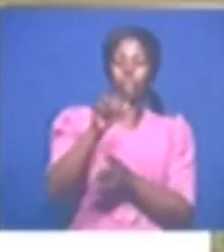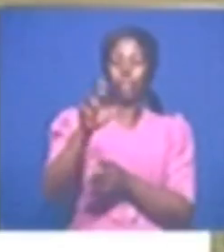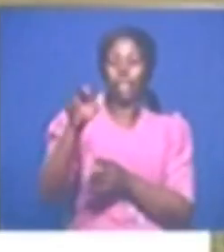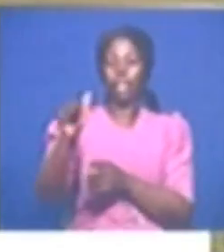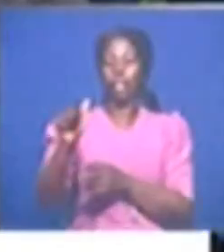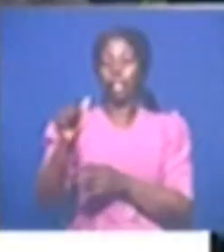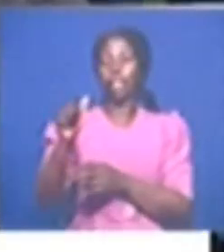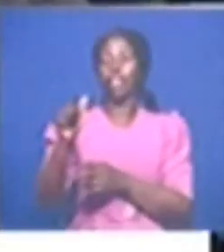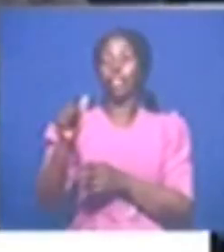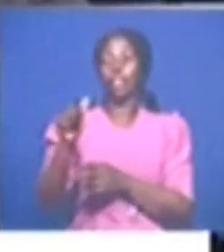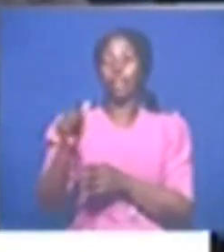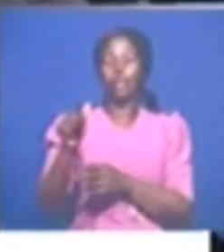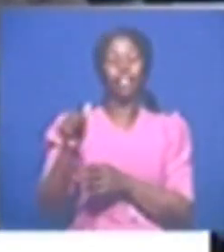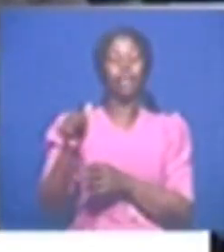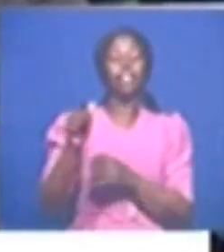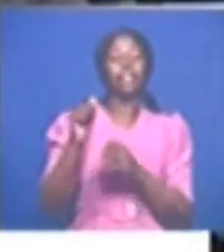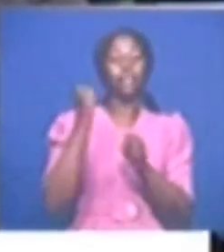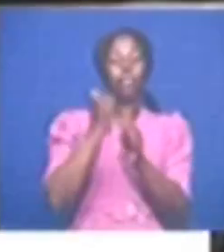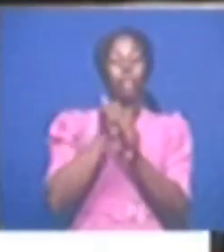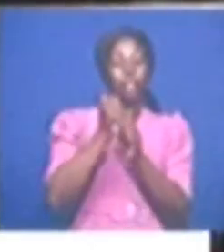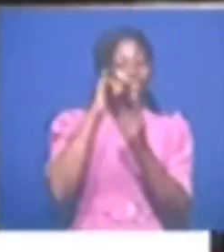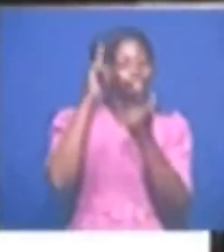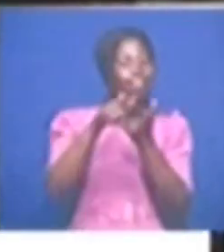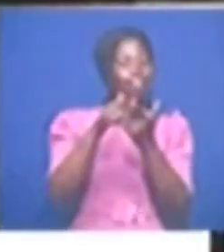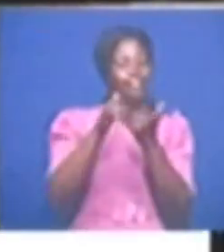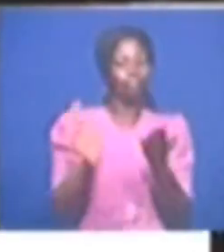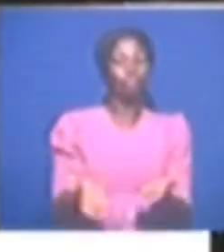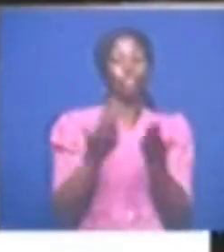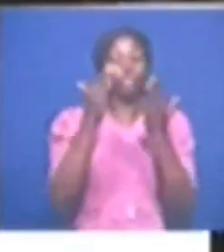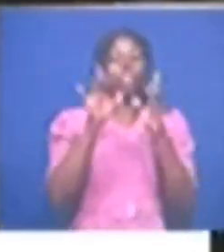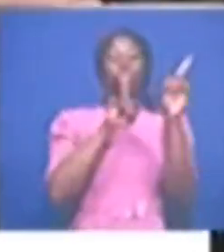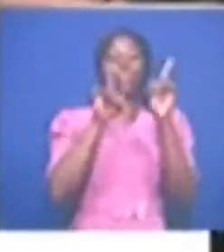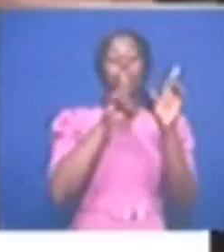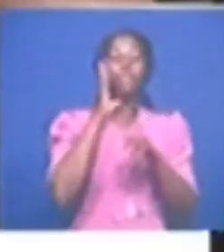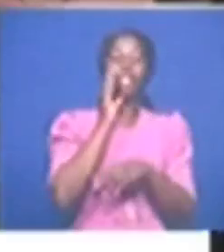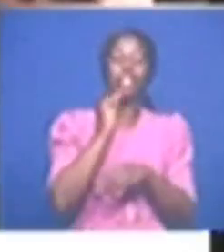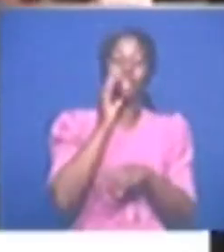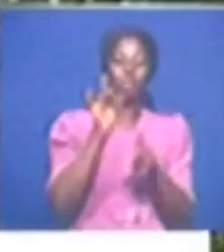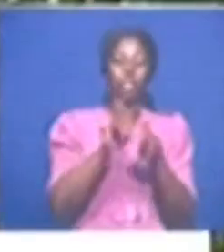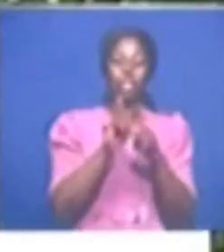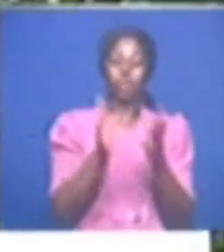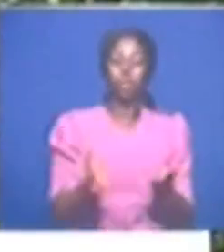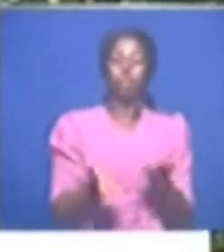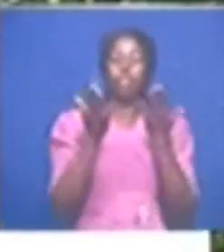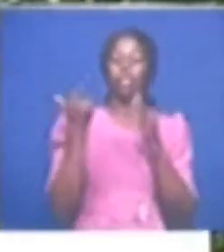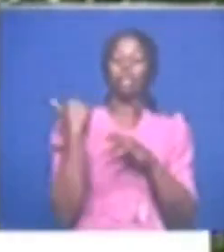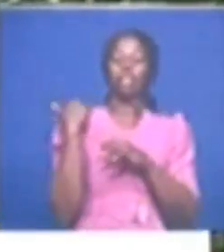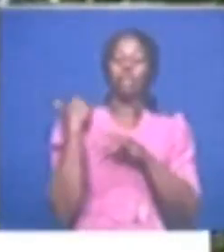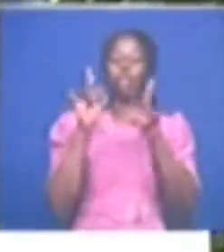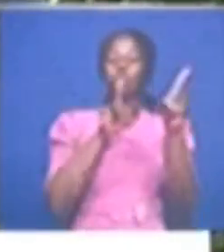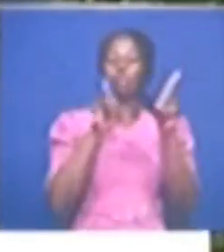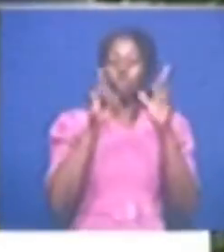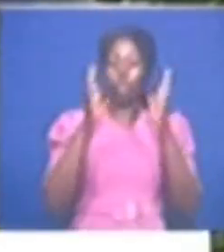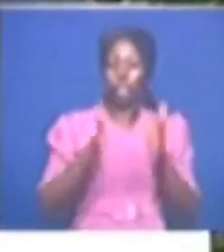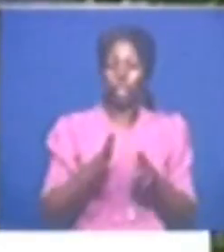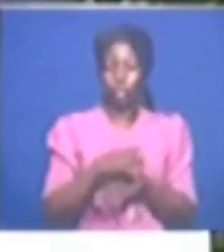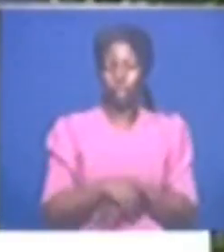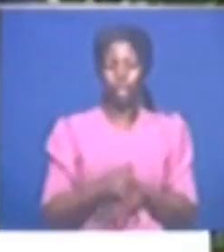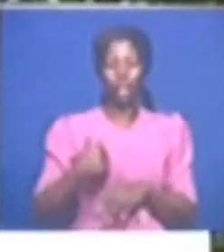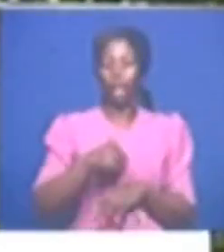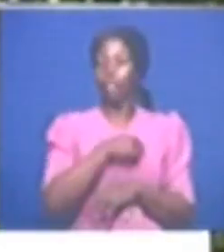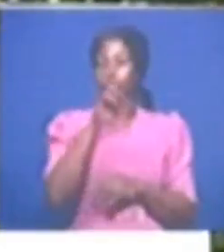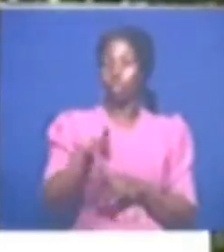in efforts geared at improving tourist experience as well as boosting tourist numbers. That should be what we should be craving for,